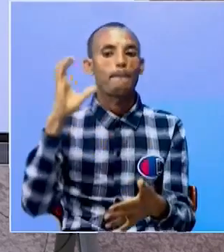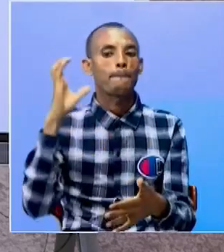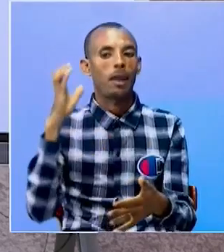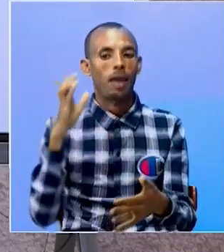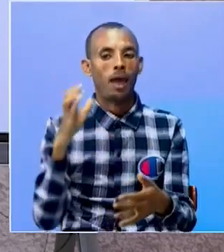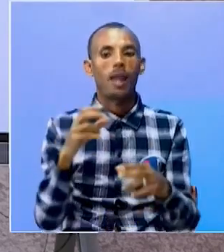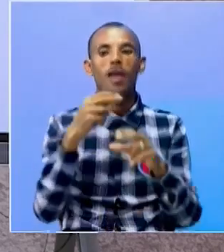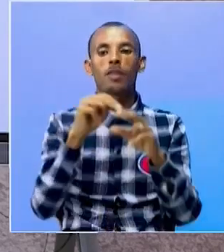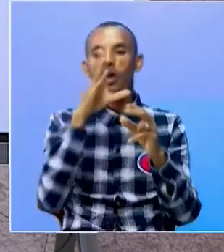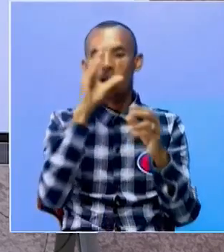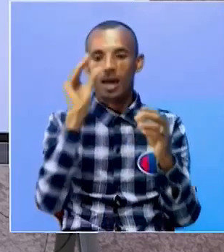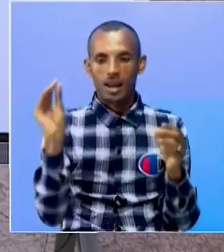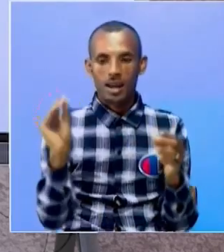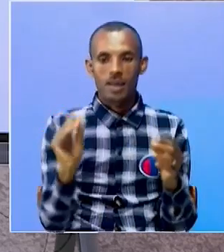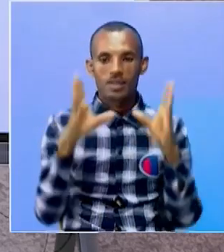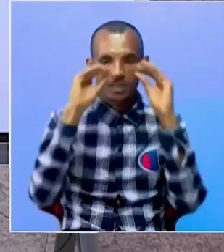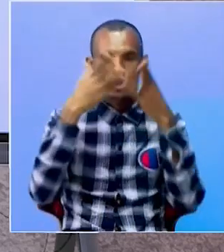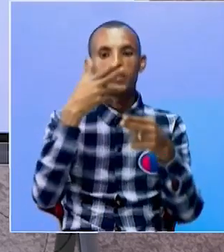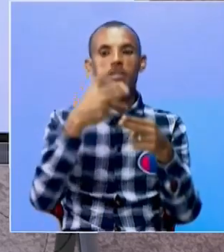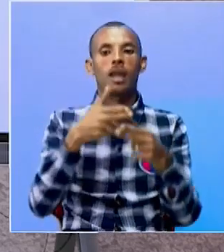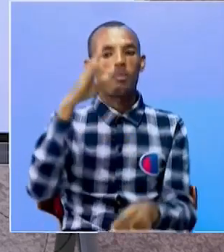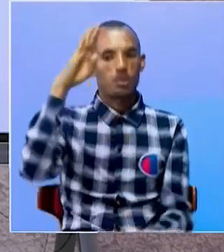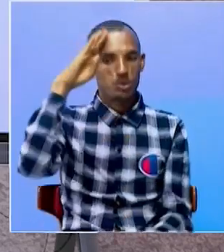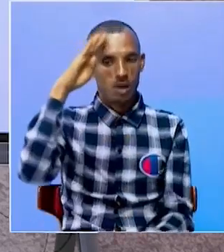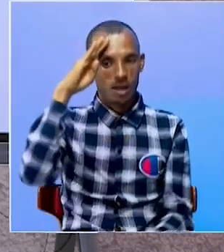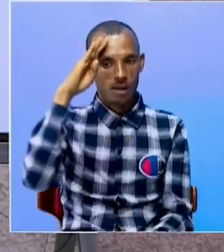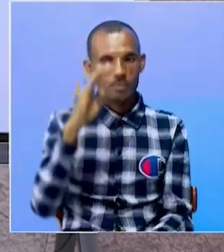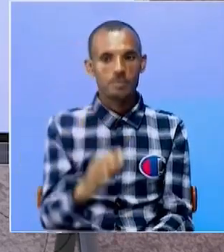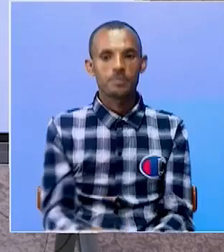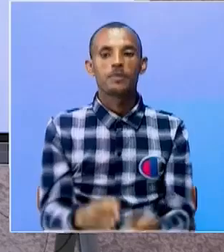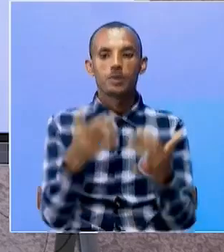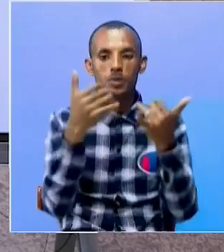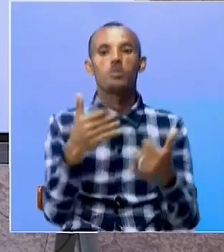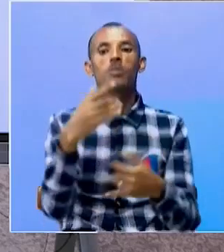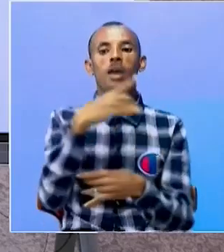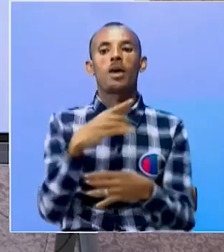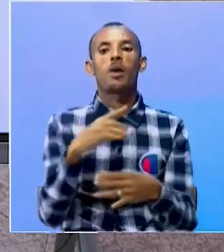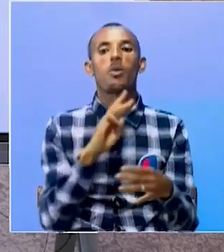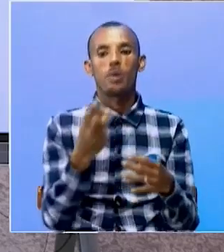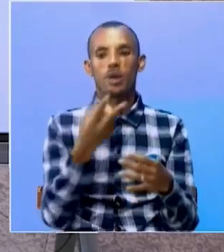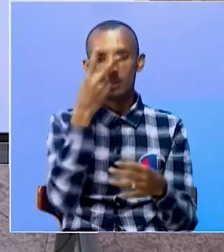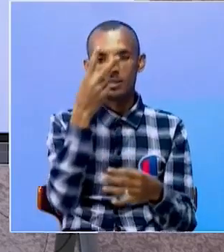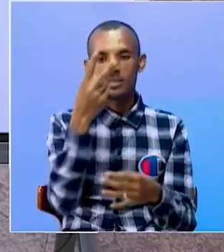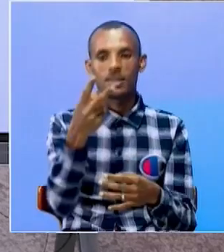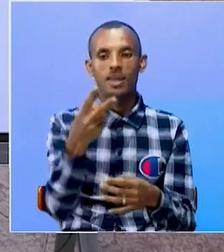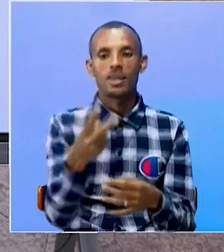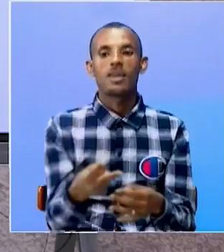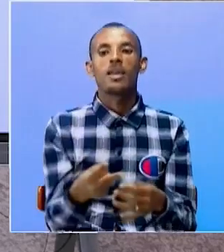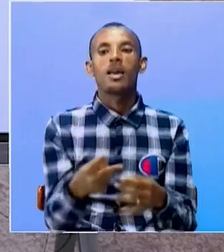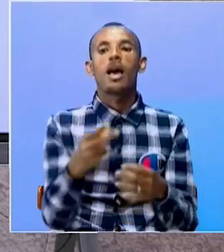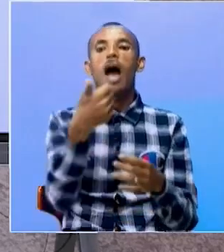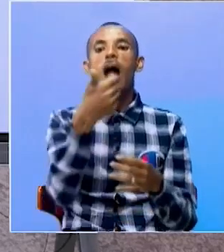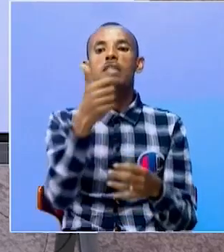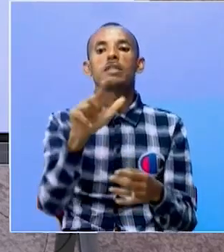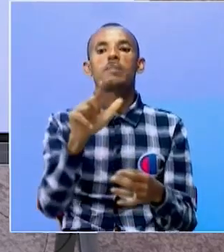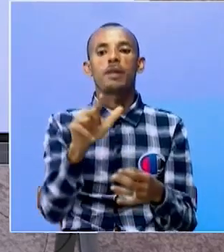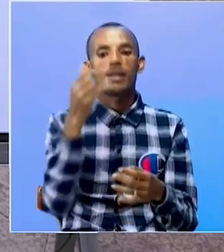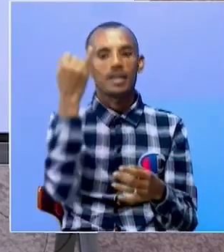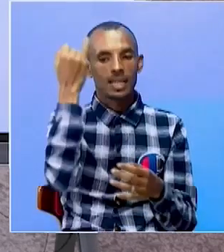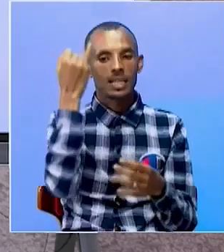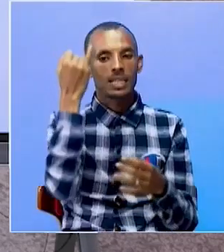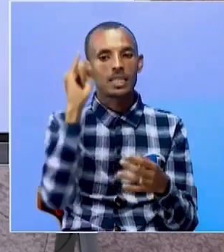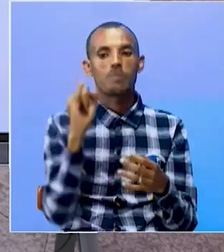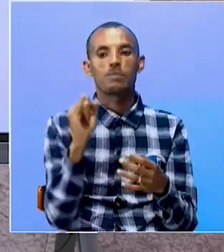Network. And I am Zuna Makonnen. Today we are going to see algebraic terms